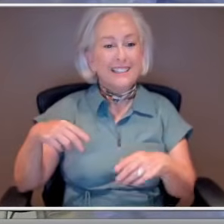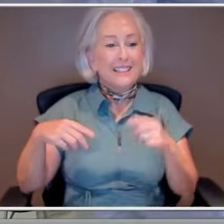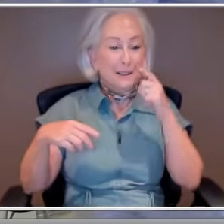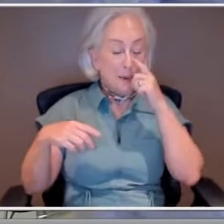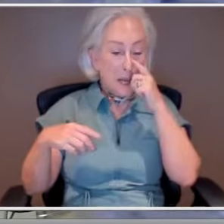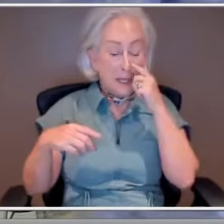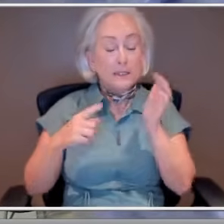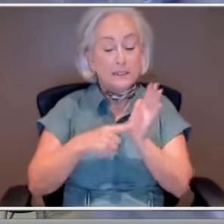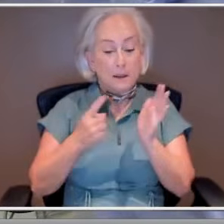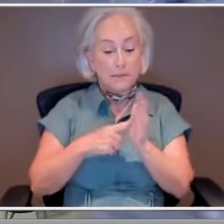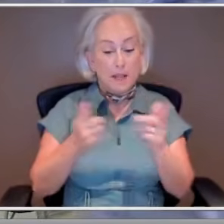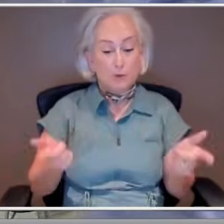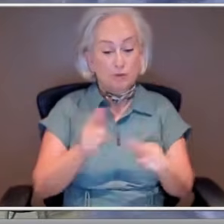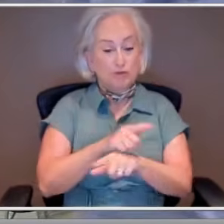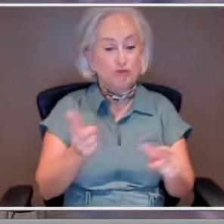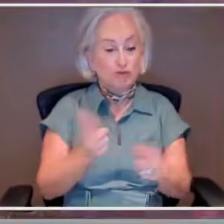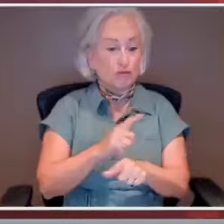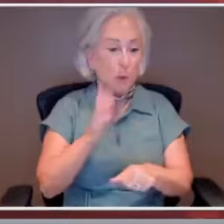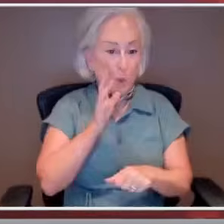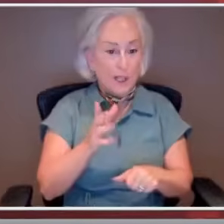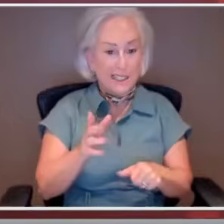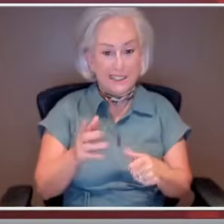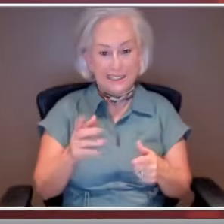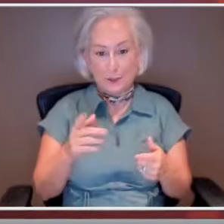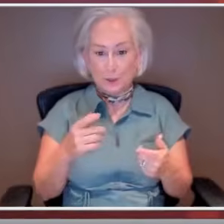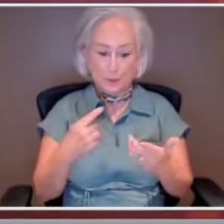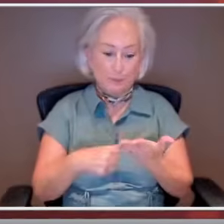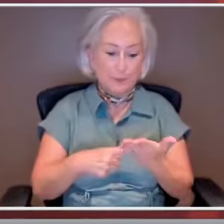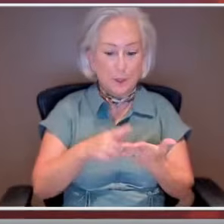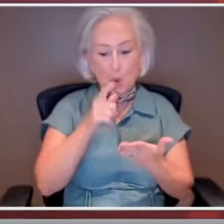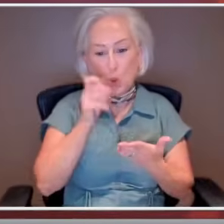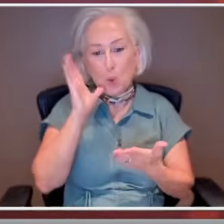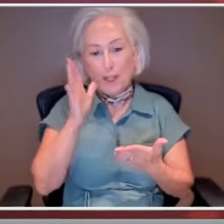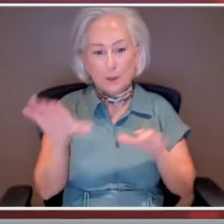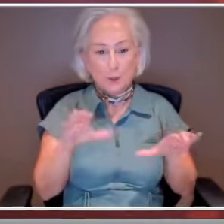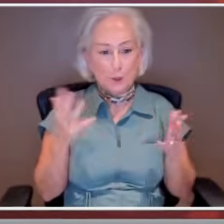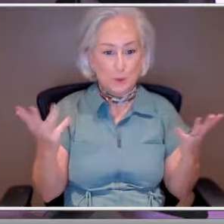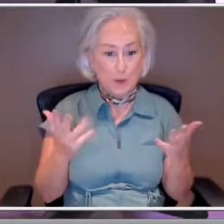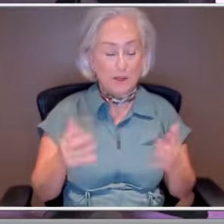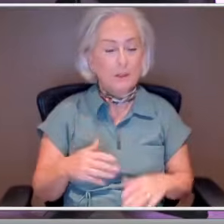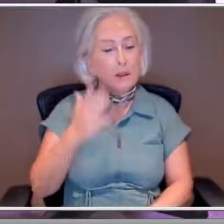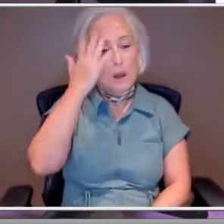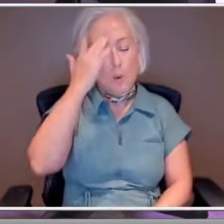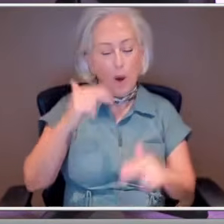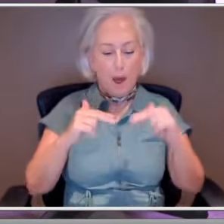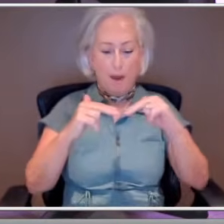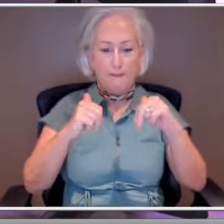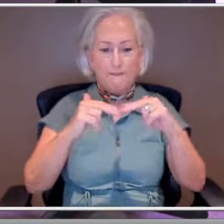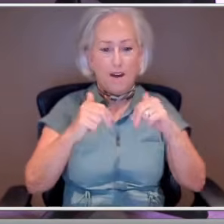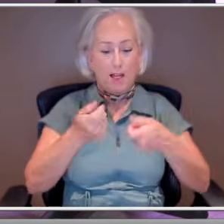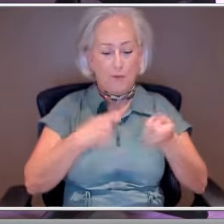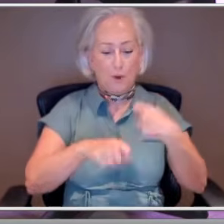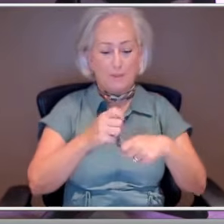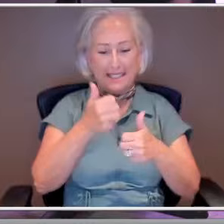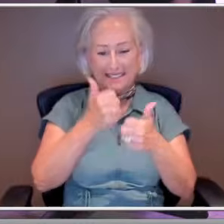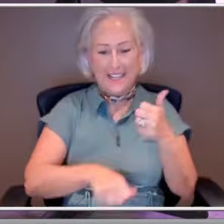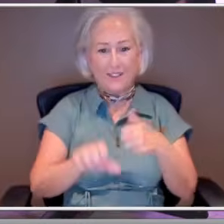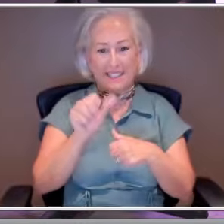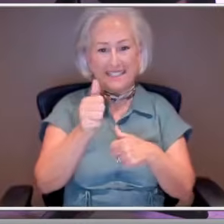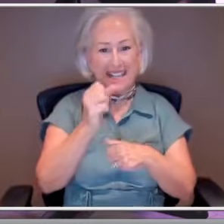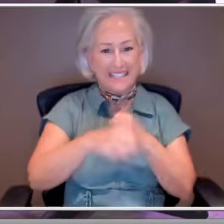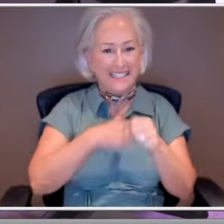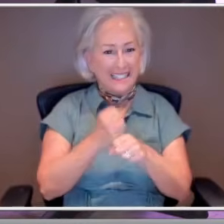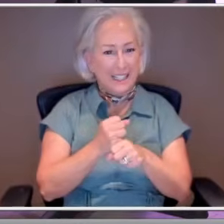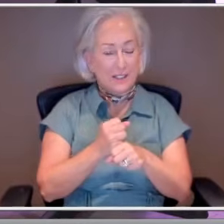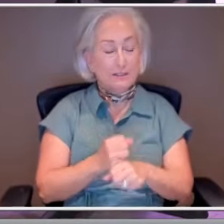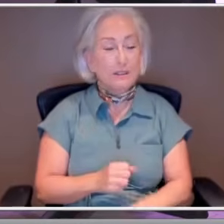we'll decide who's going to do what. And why did the valves have to be replaced every 10 years? Is it always a hard 10 years? No,